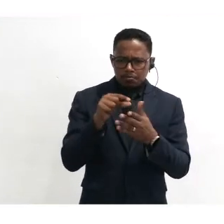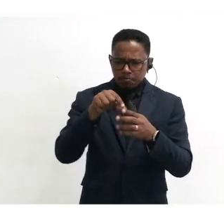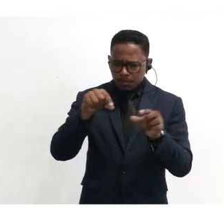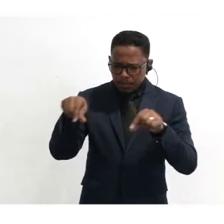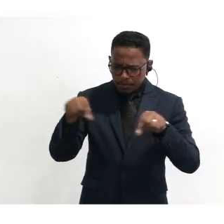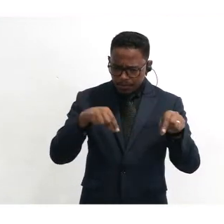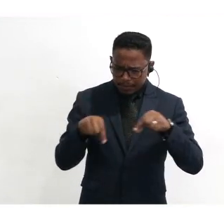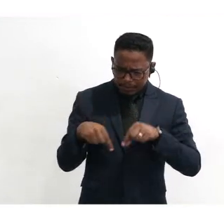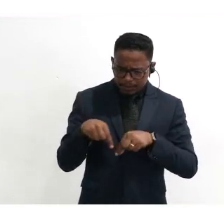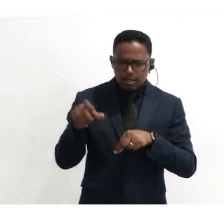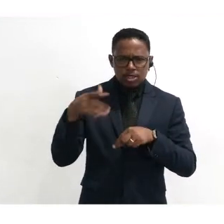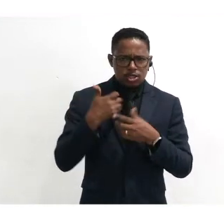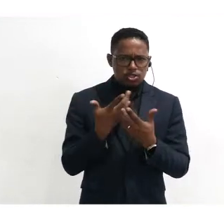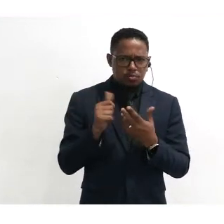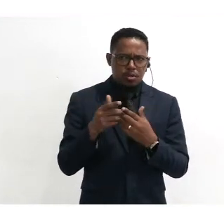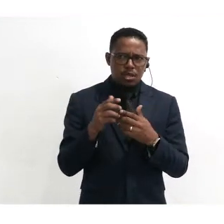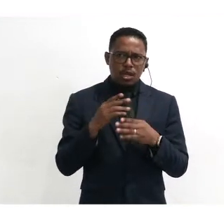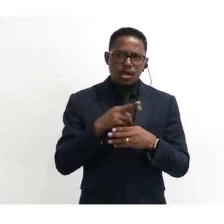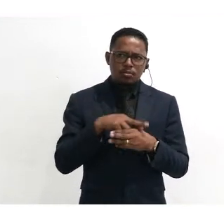thermal conductivity.